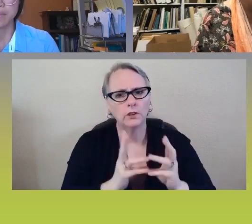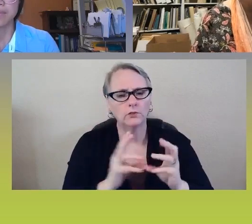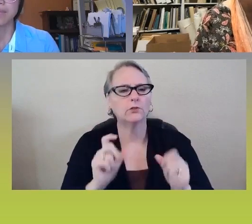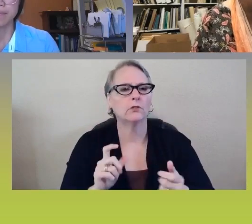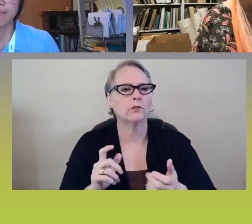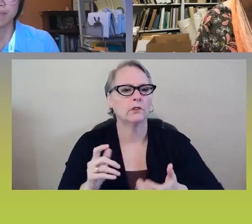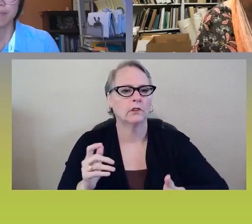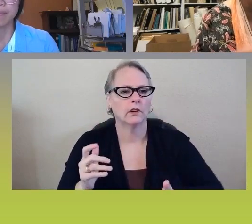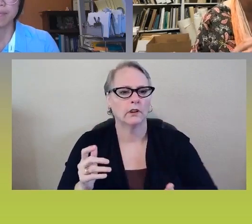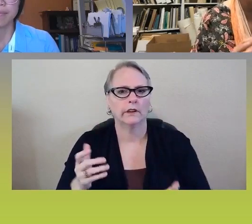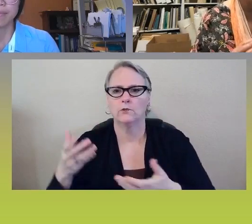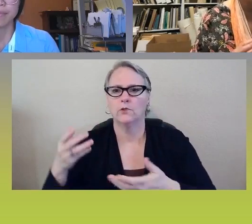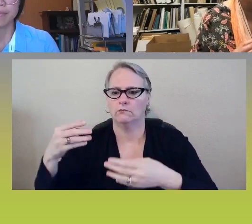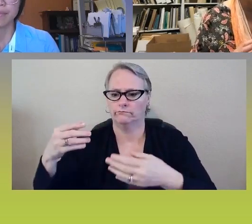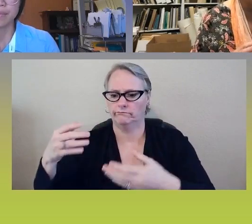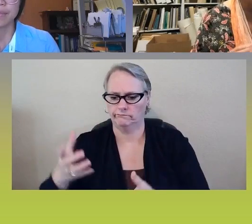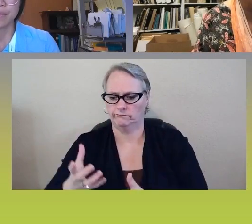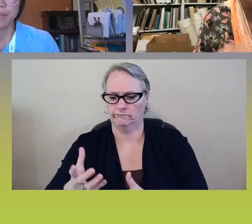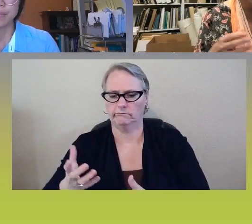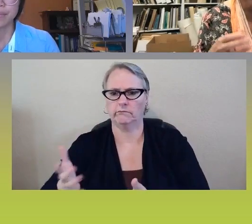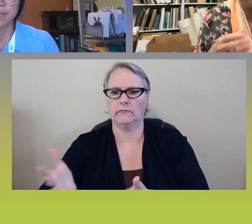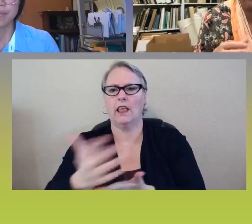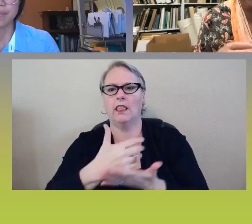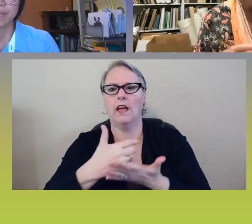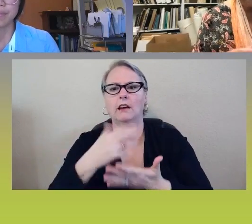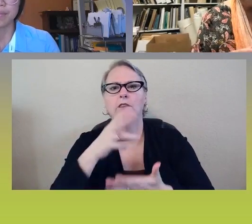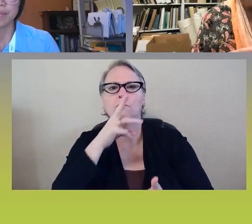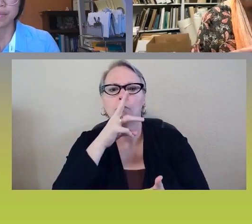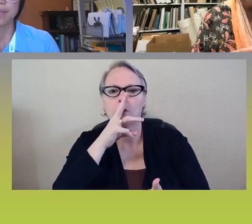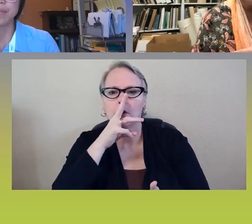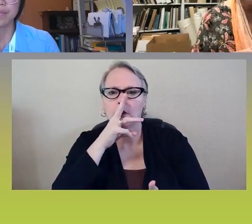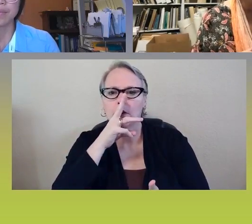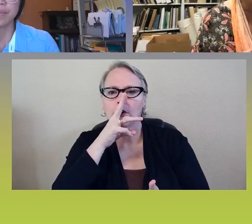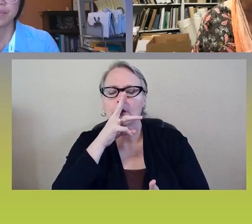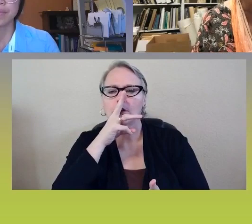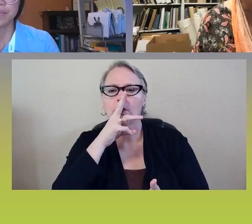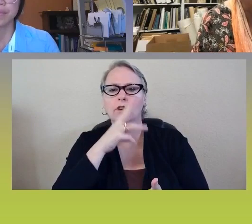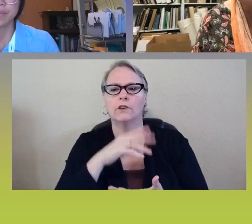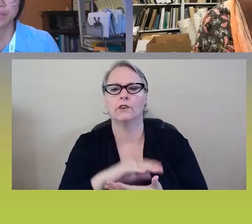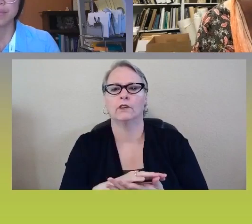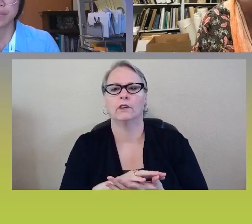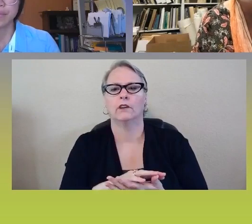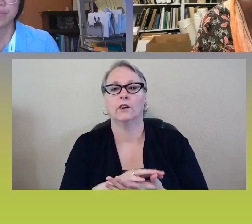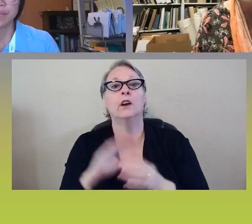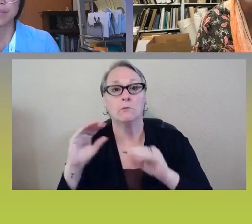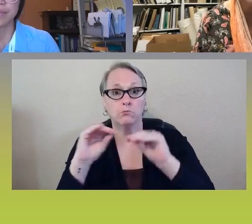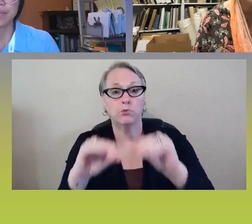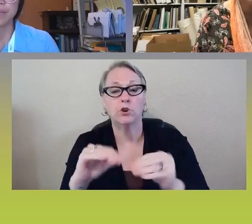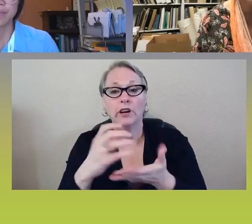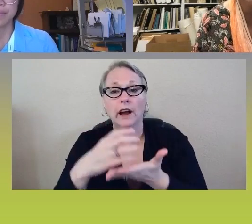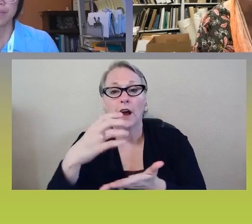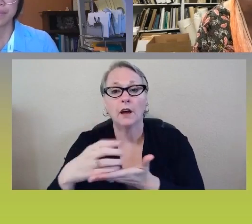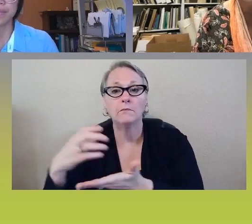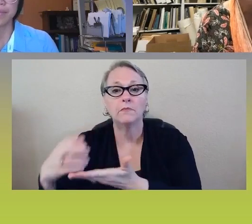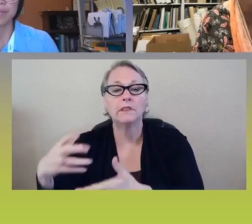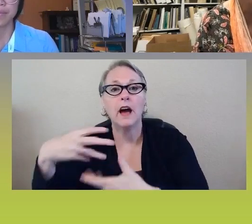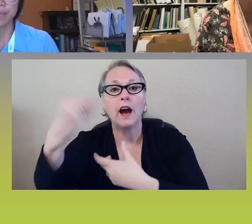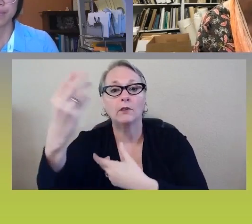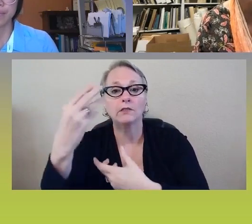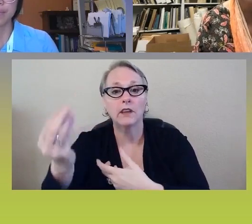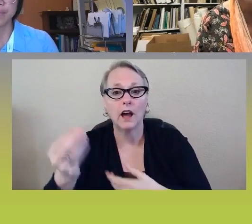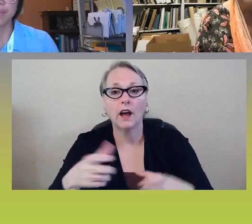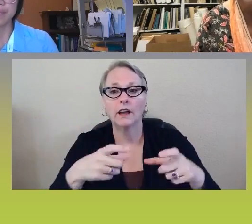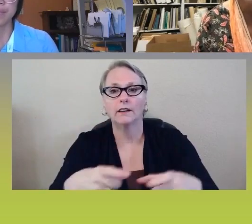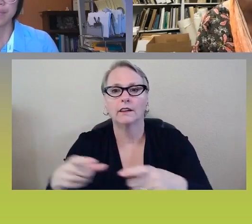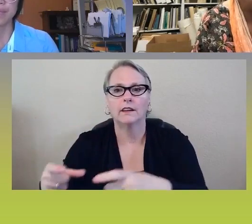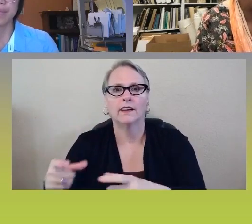water and putting the bases or the cups outside and finding ice in the morning when